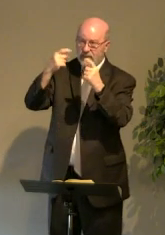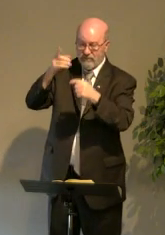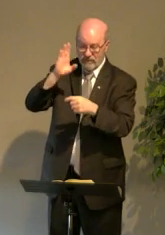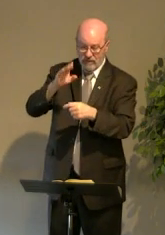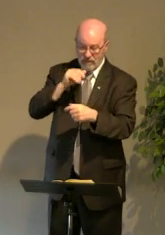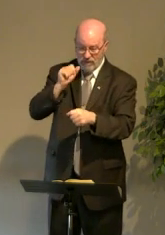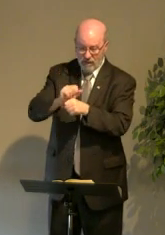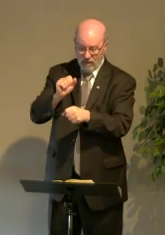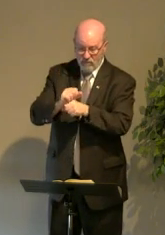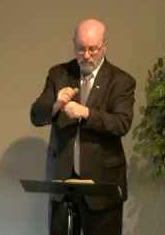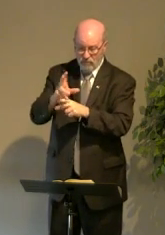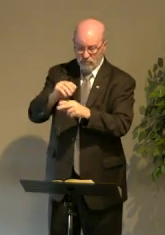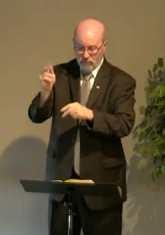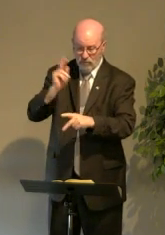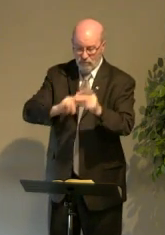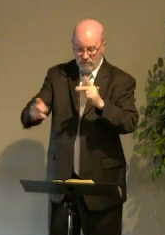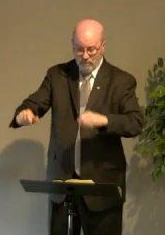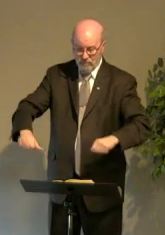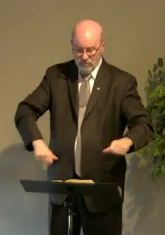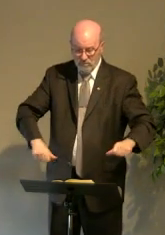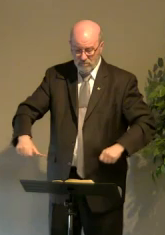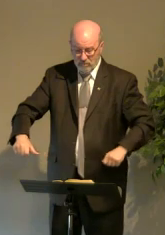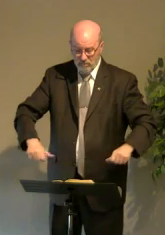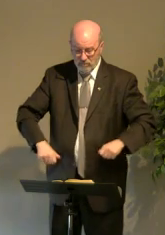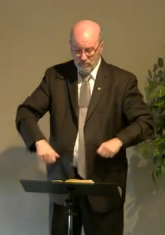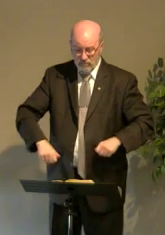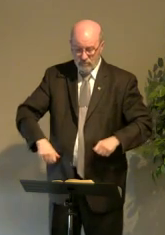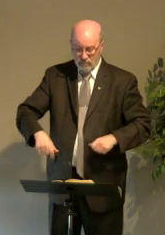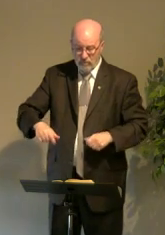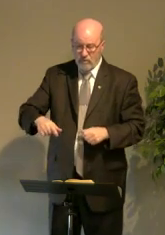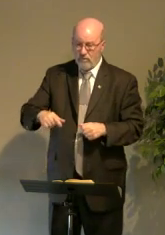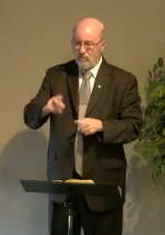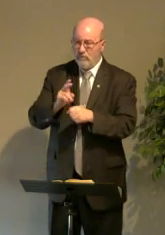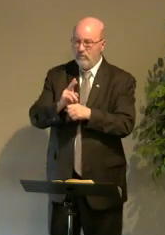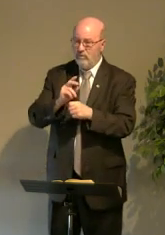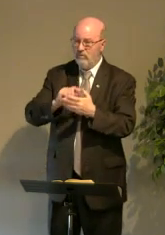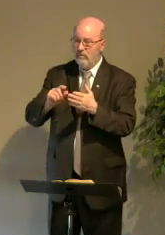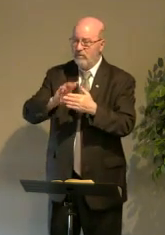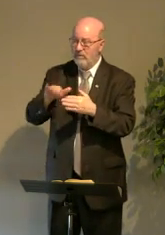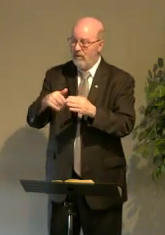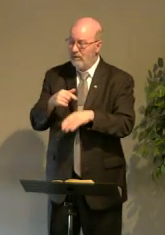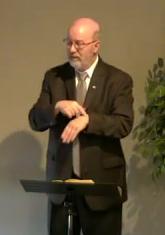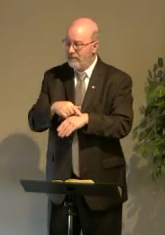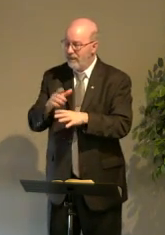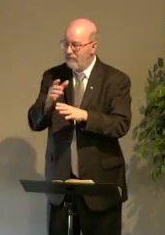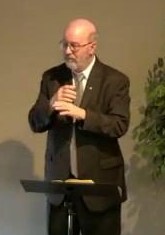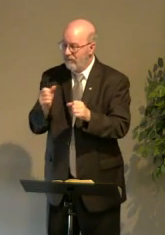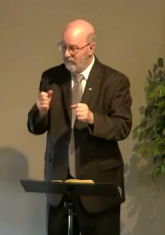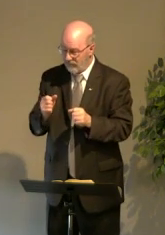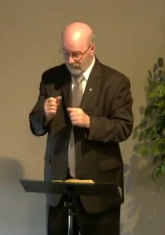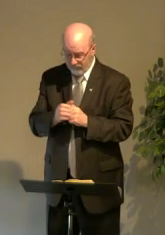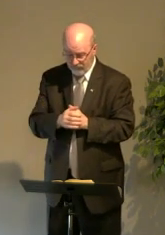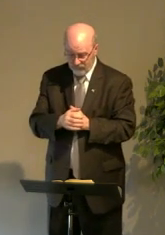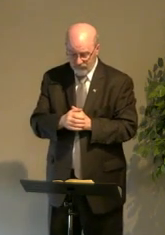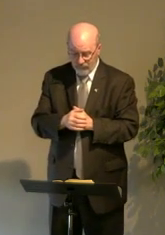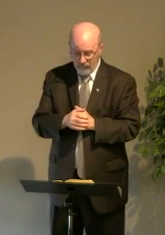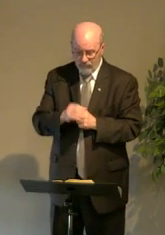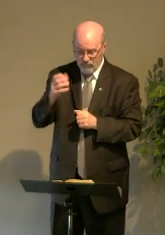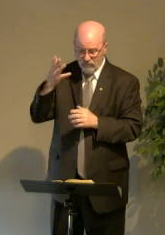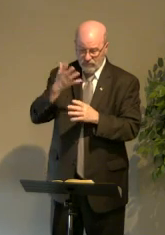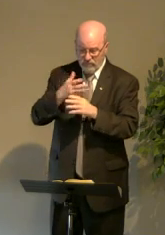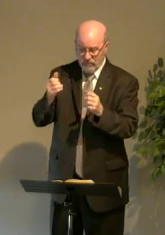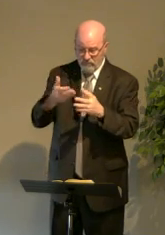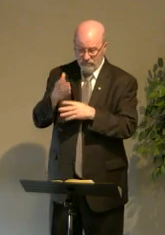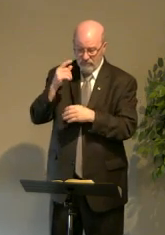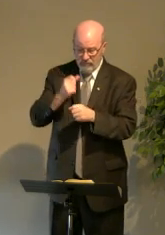of God, not of works, lest any man should boast. And we use those verses all the time for salvation, don't we? For grace you're saved through